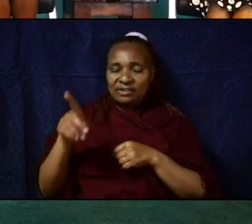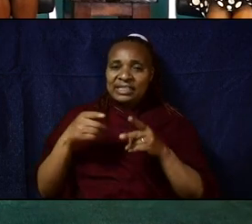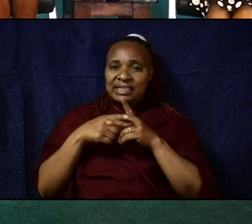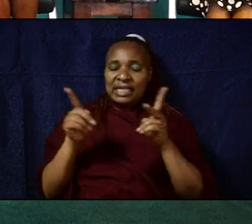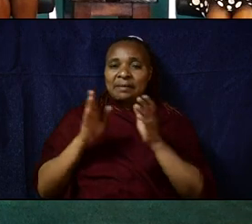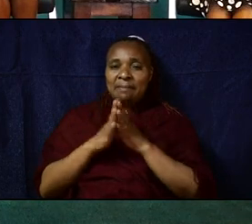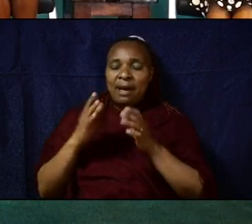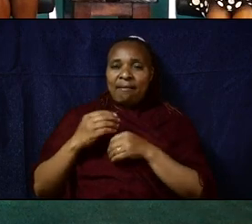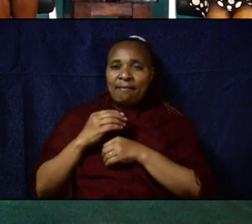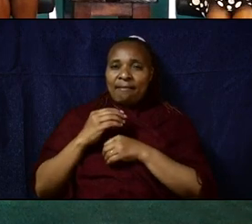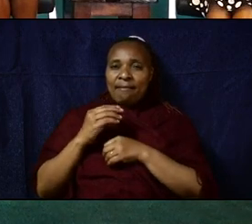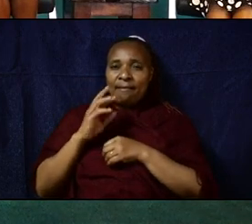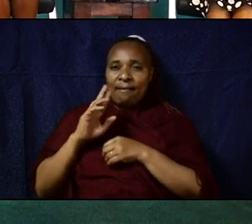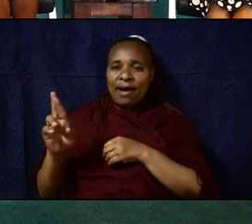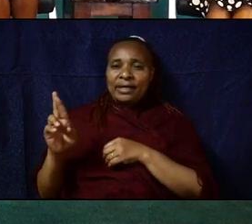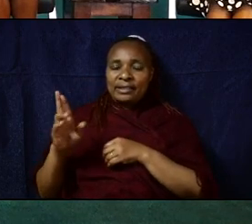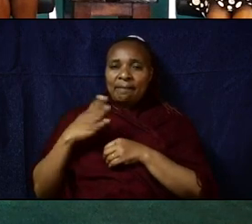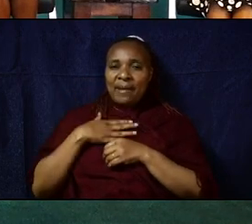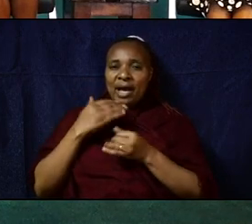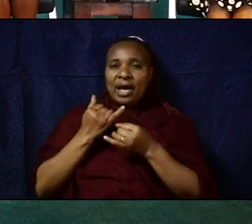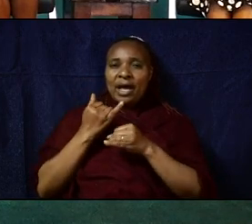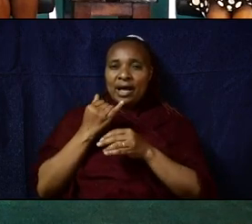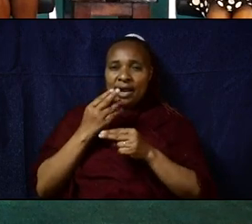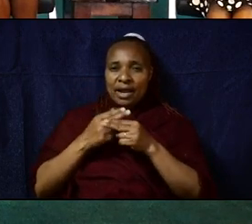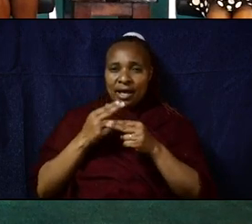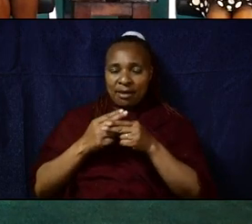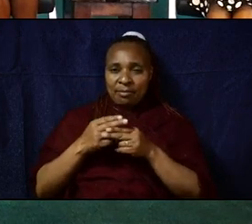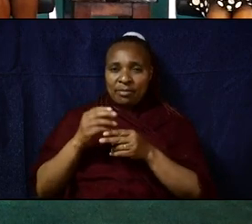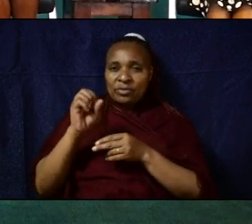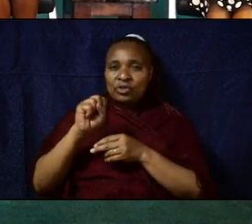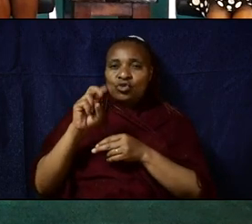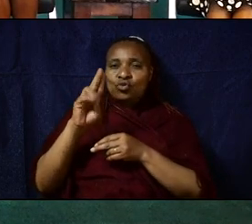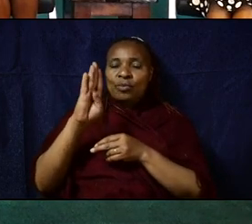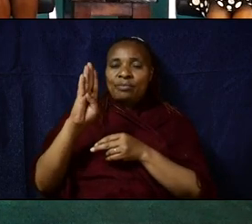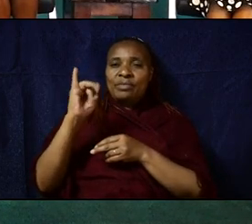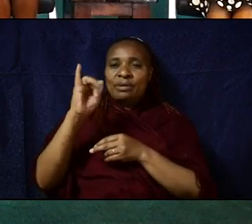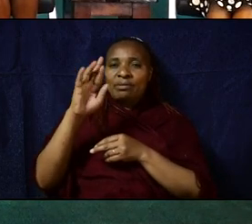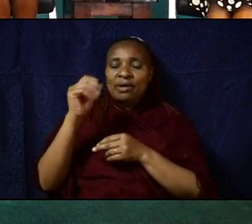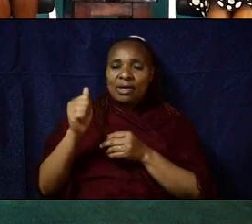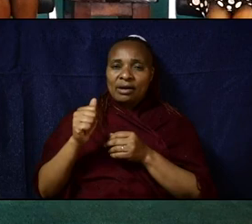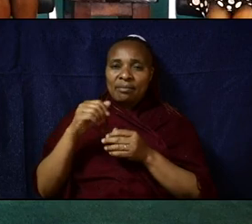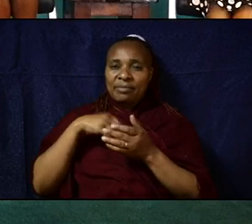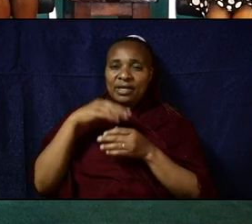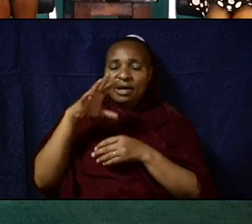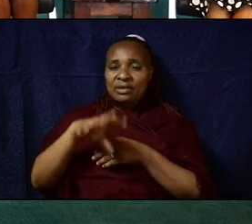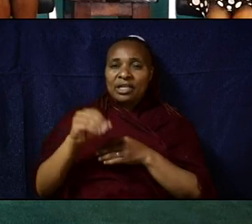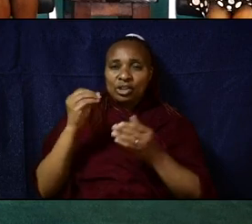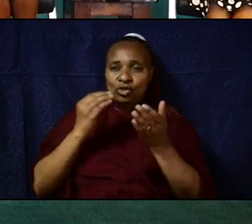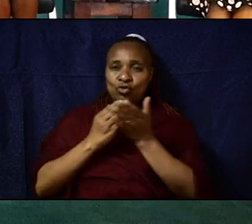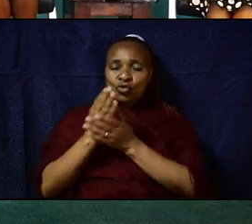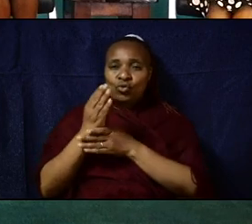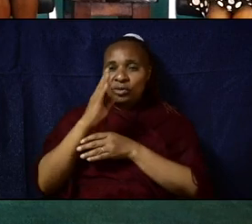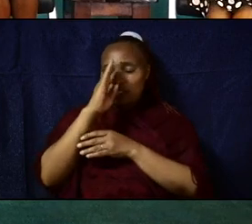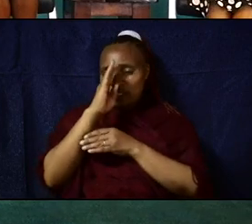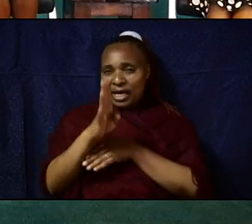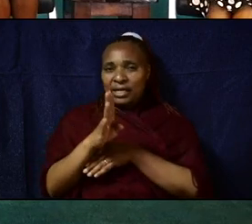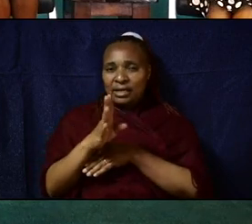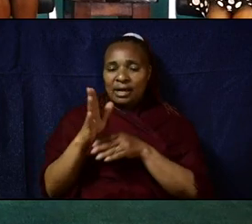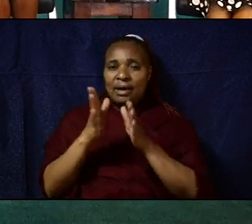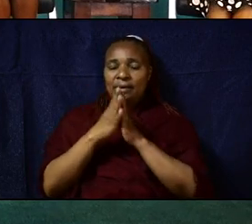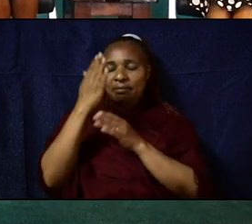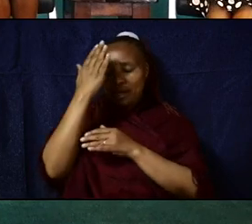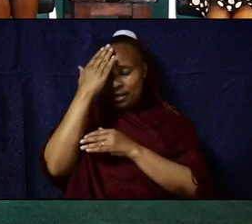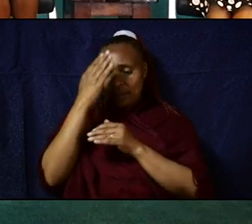starting from my right. My name is Sabira Akundi, and I'll be taking you through Sunday and